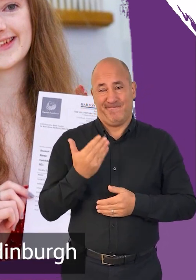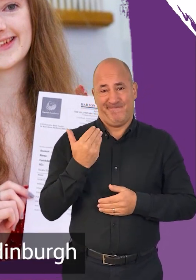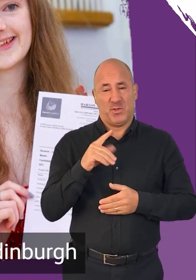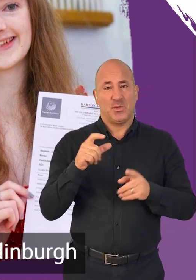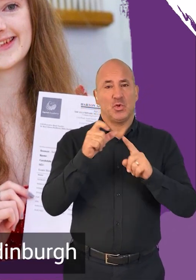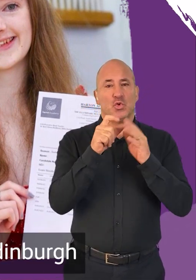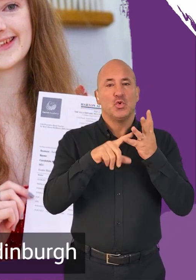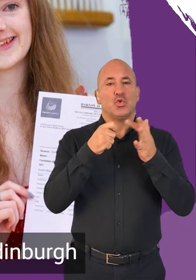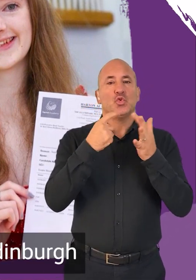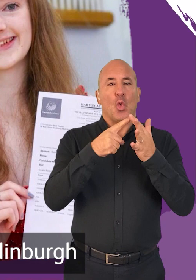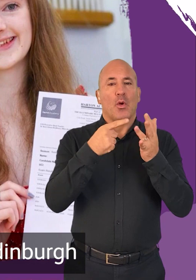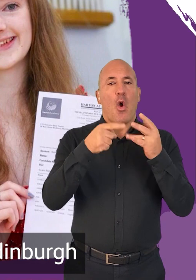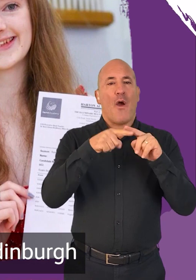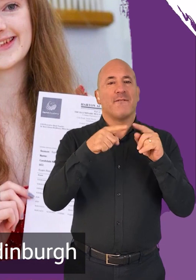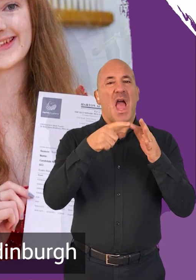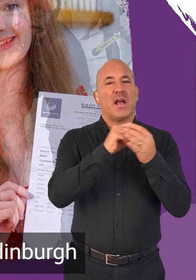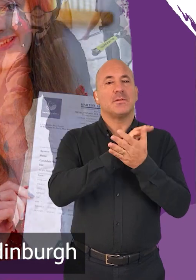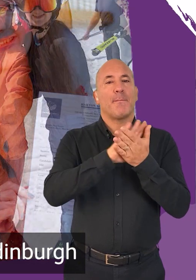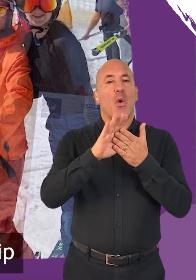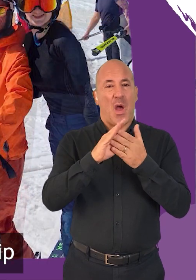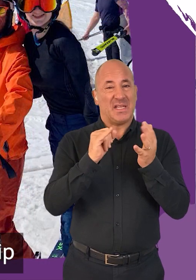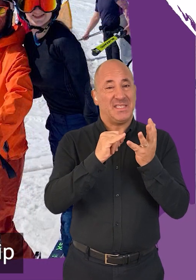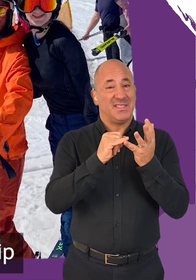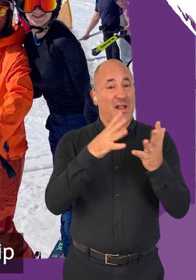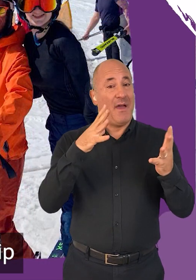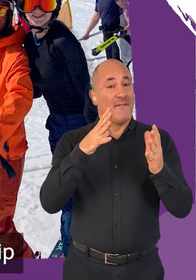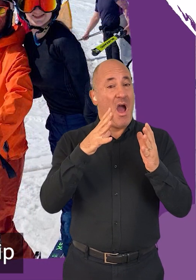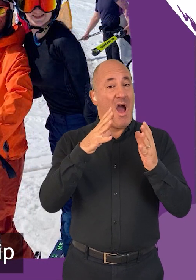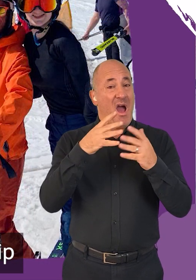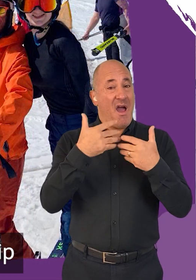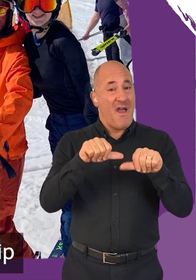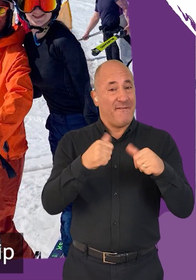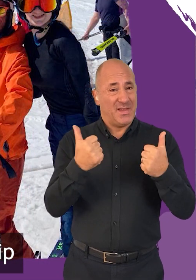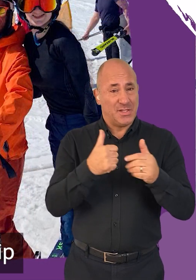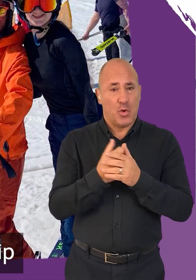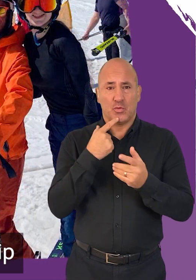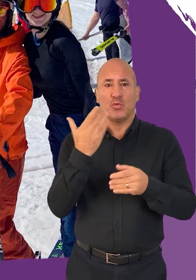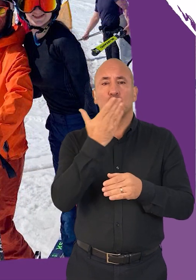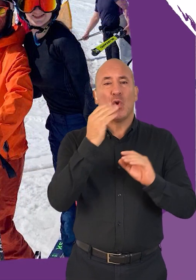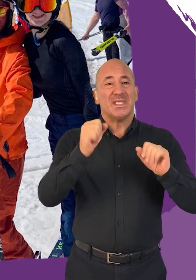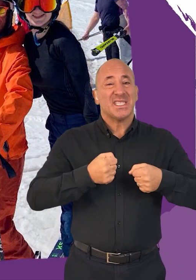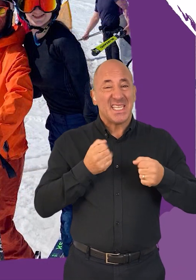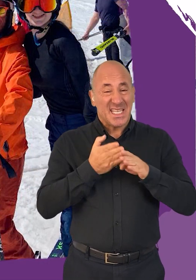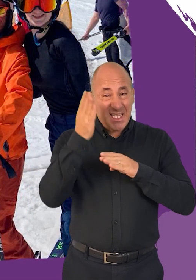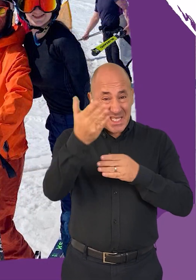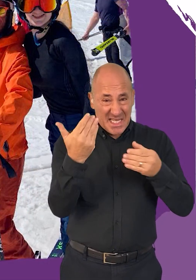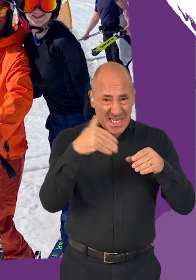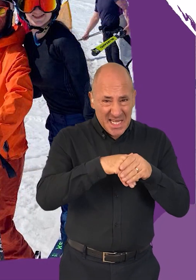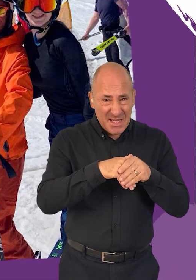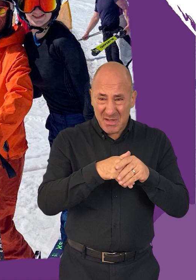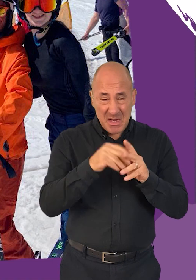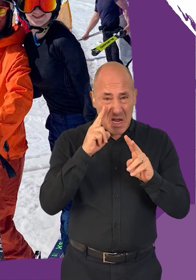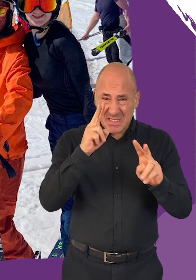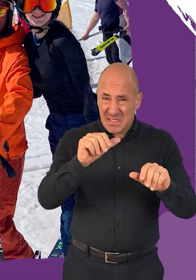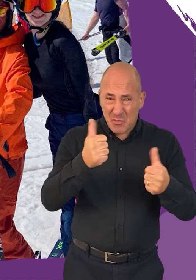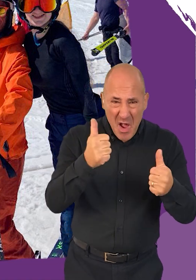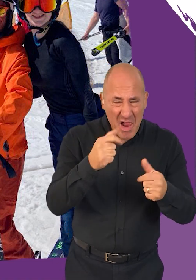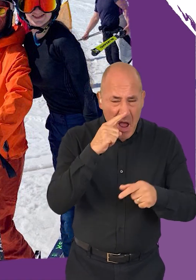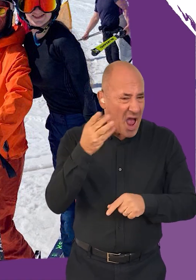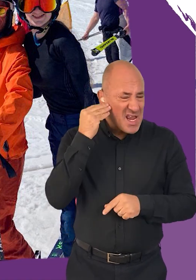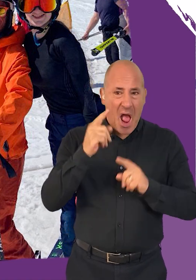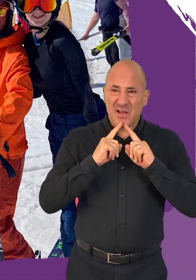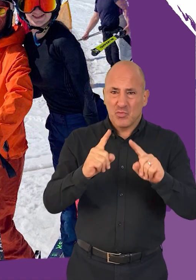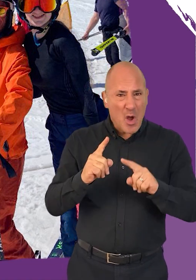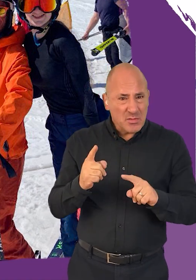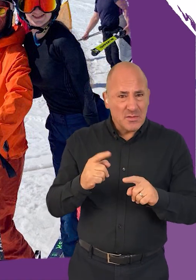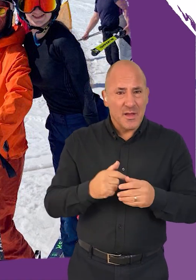She recently completed her Silver Duke of Edinburgh Award and took part in a school ski trip despite not being able to see and hear the instructor